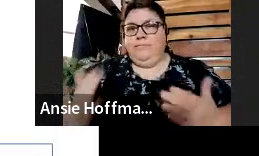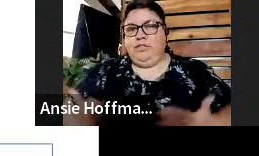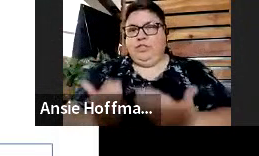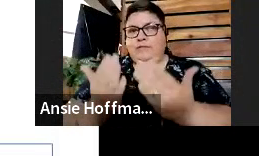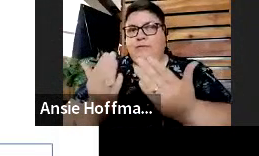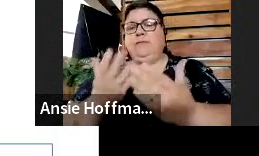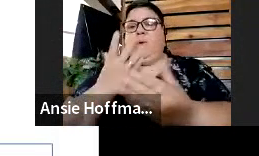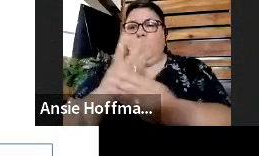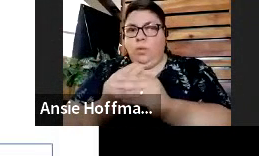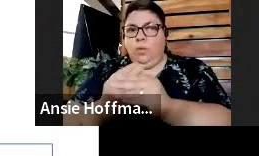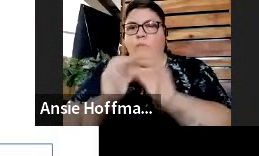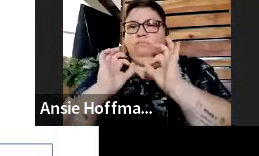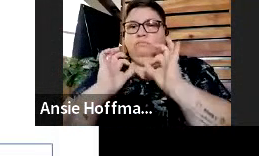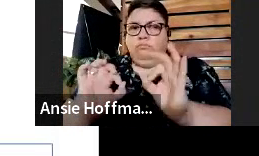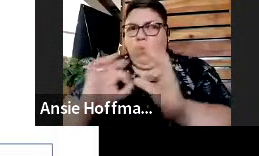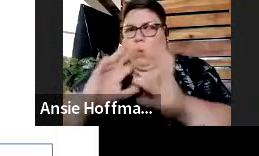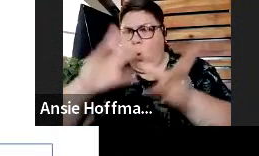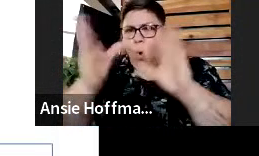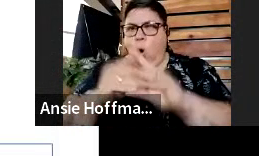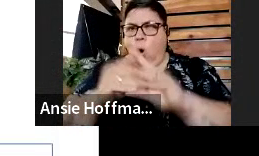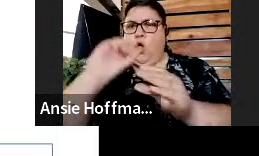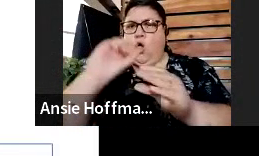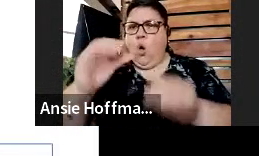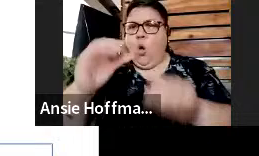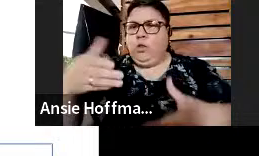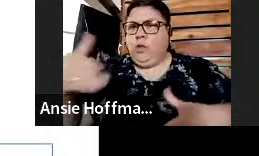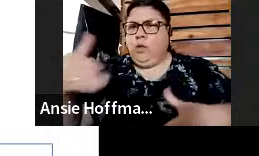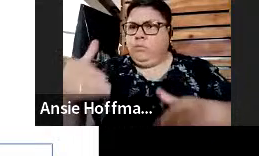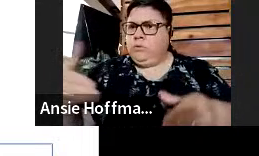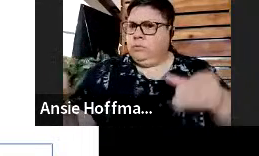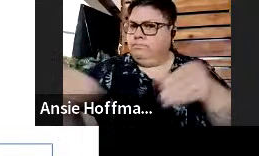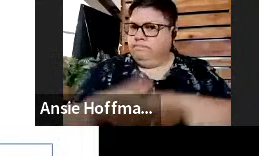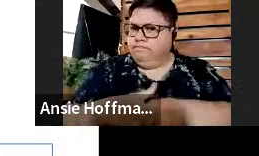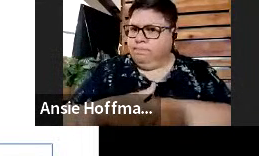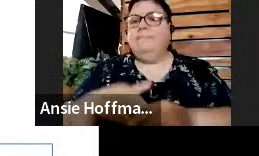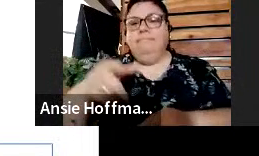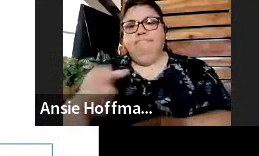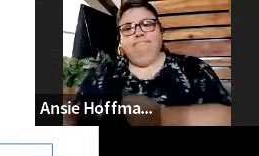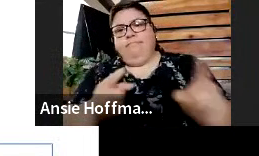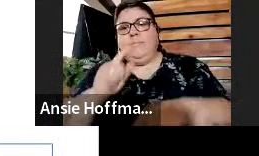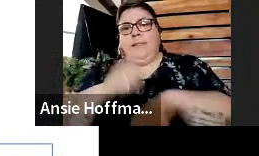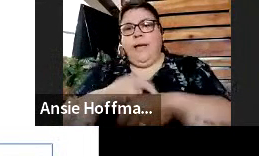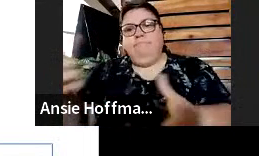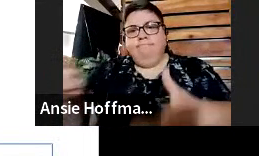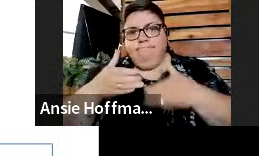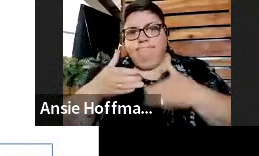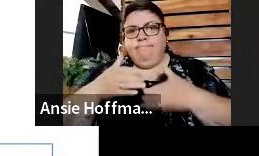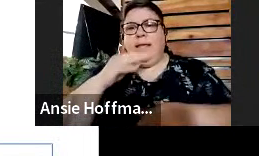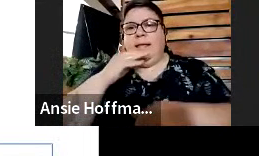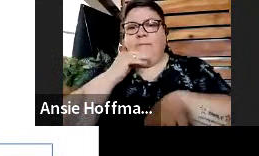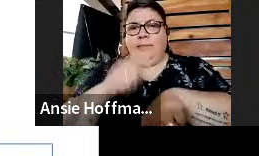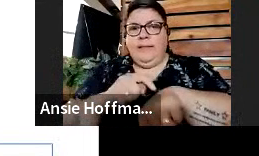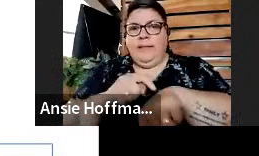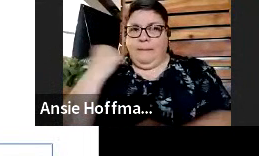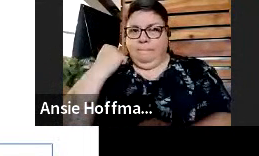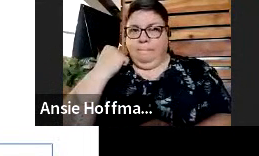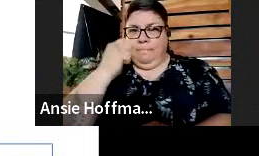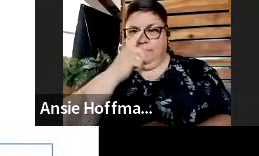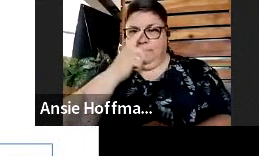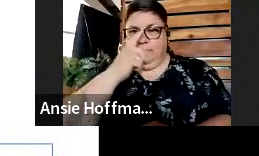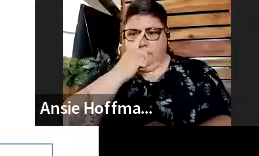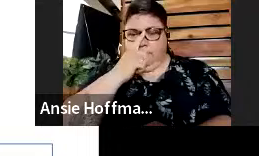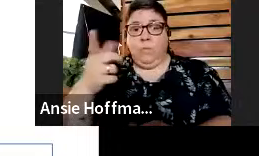provided all required information is submitted. For a tariff determination process, it will take